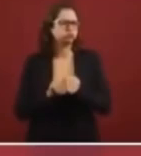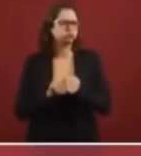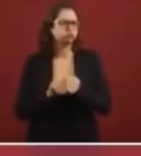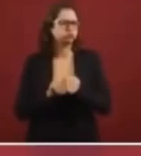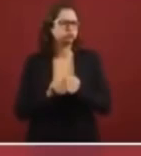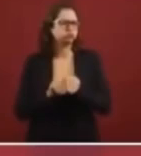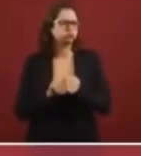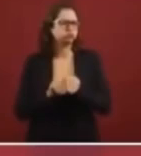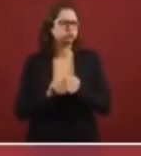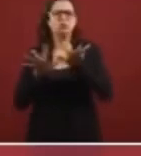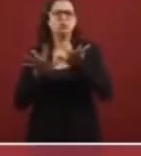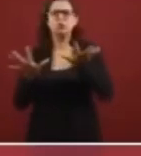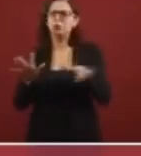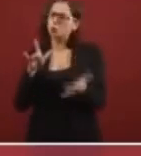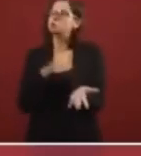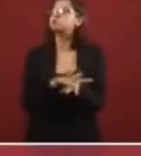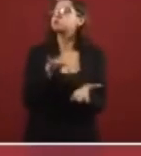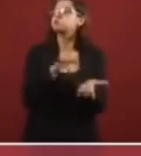were supporting this.